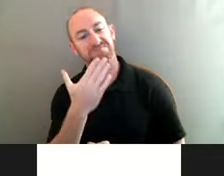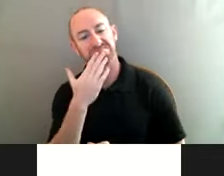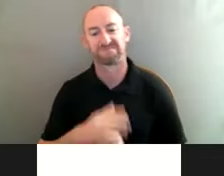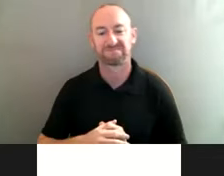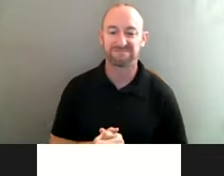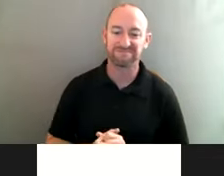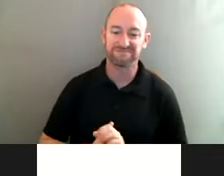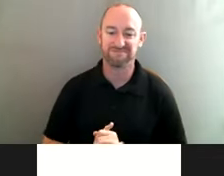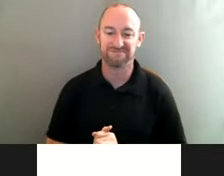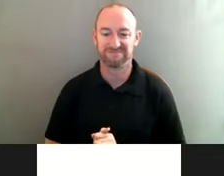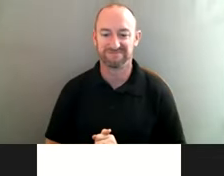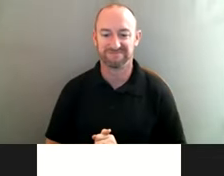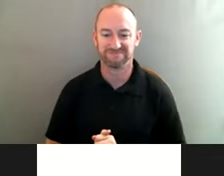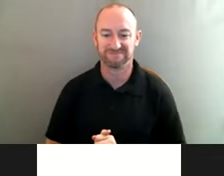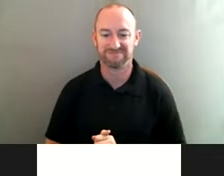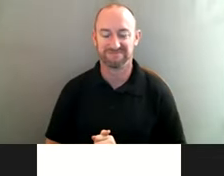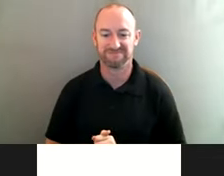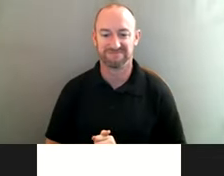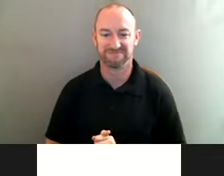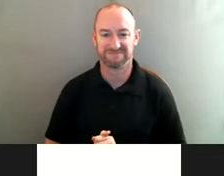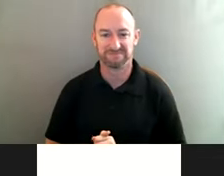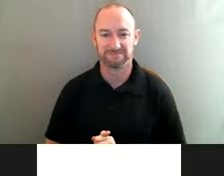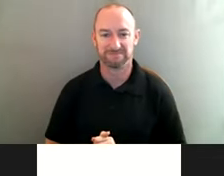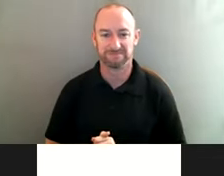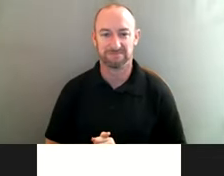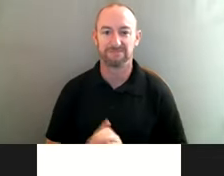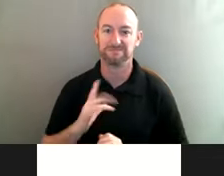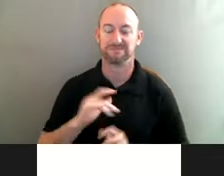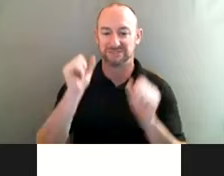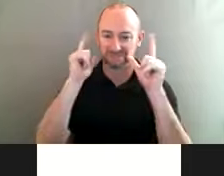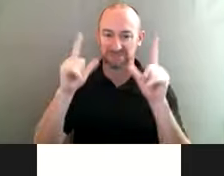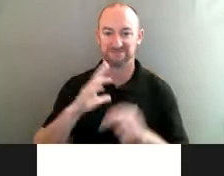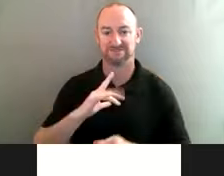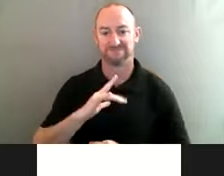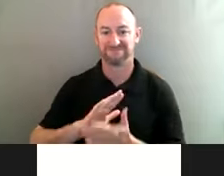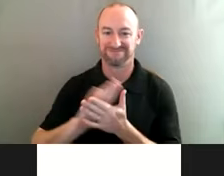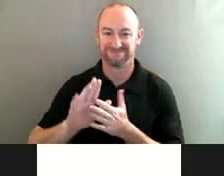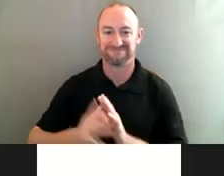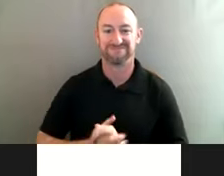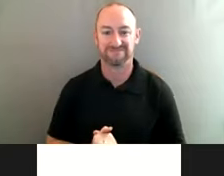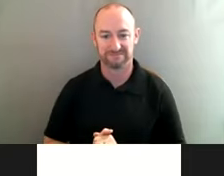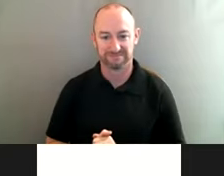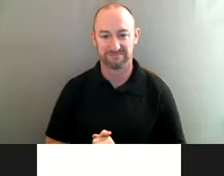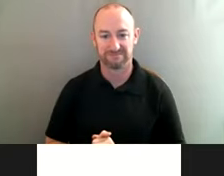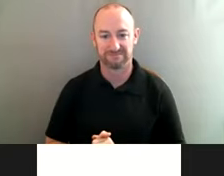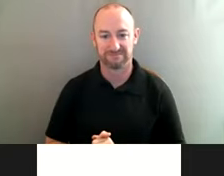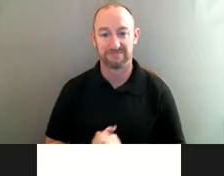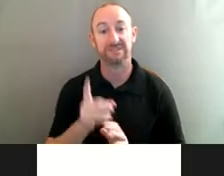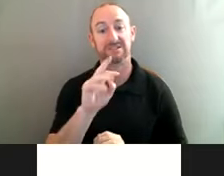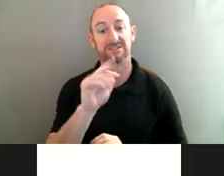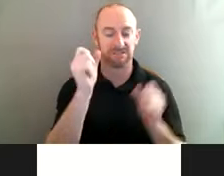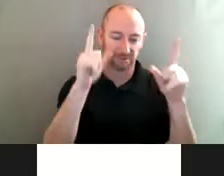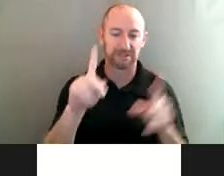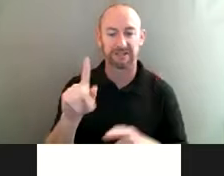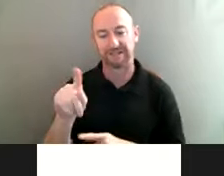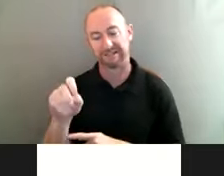Thank you. Thank you, Bill. Oh, very surprised and honored. See, it worked at least for Doug. Doug was surprised. Well, I think Katie was